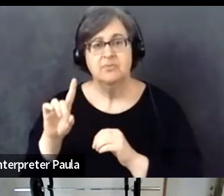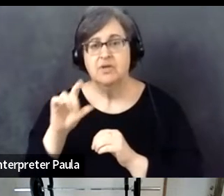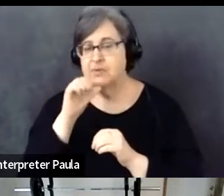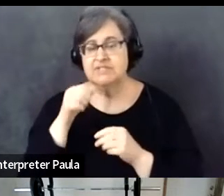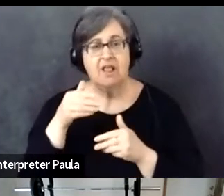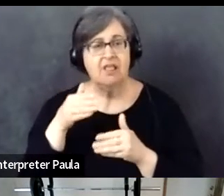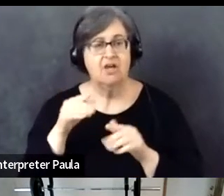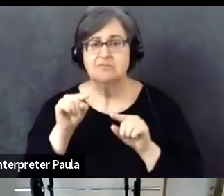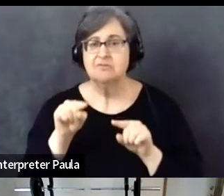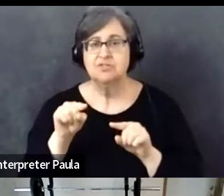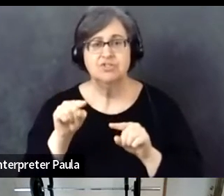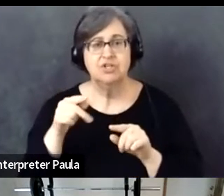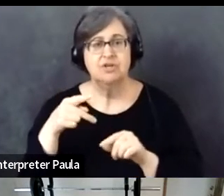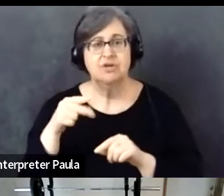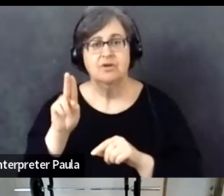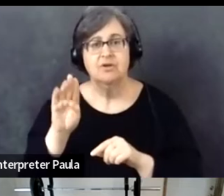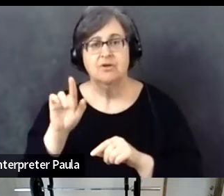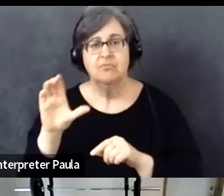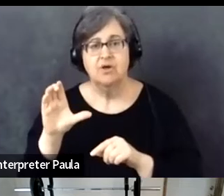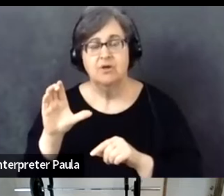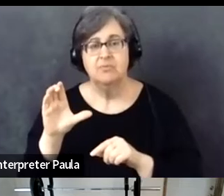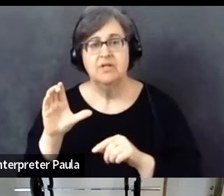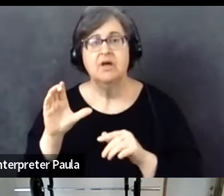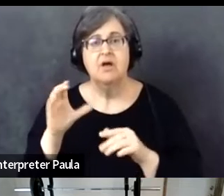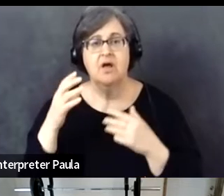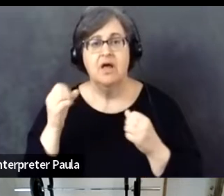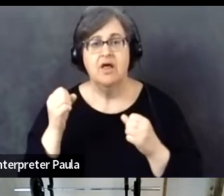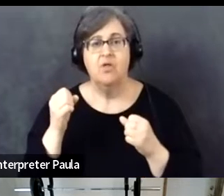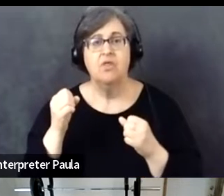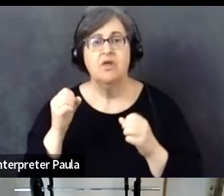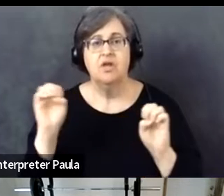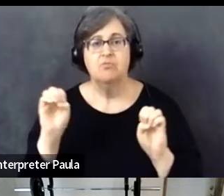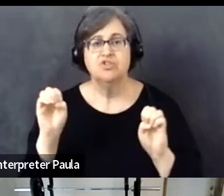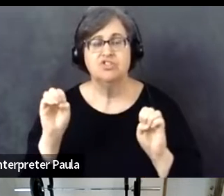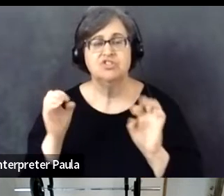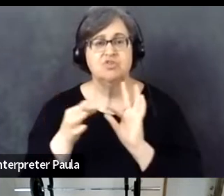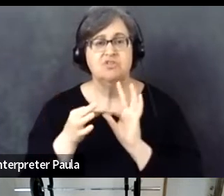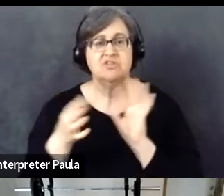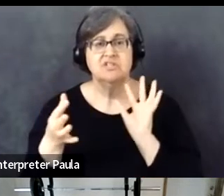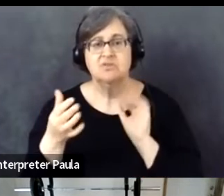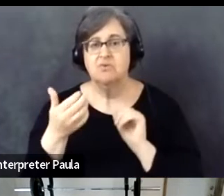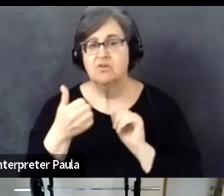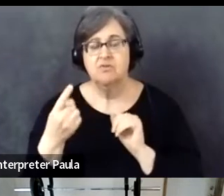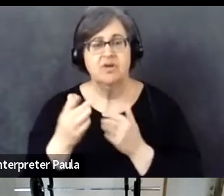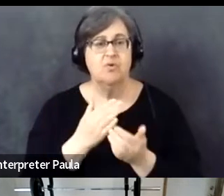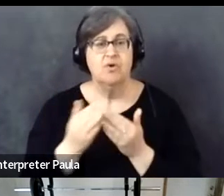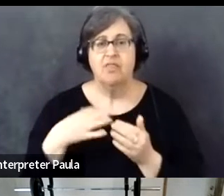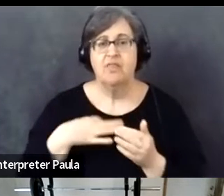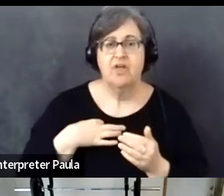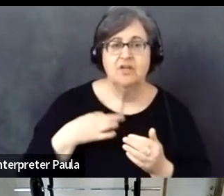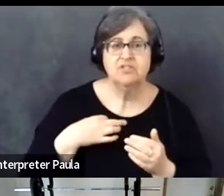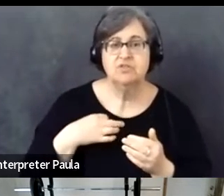during the public health emergency to disenroll anybody, regardless of whether they're eligible or